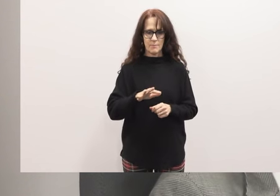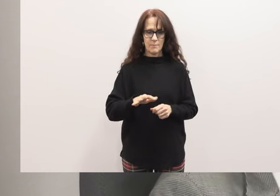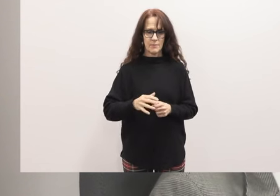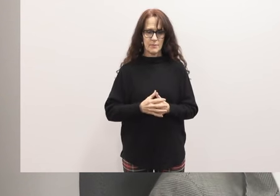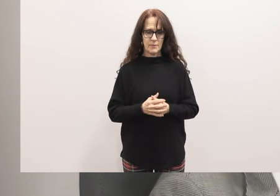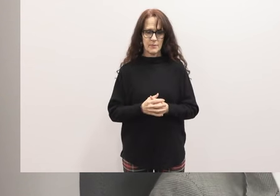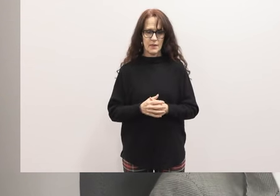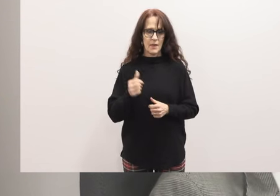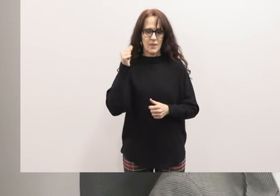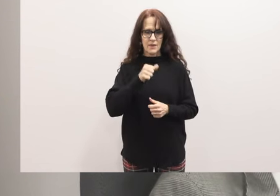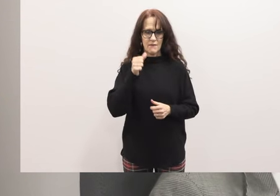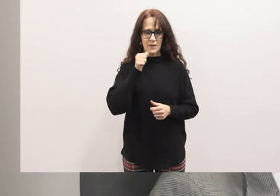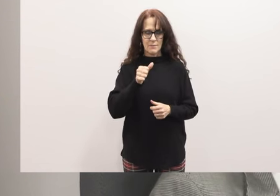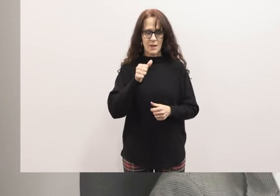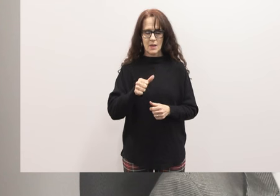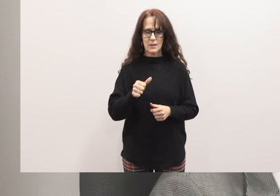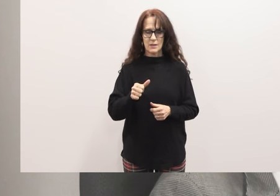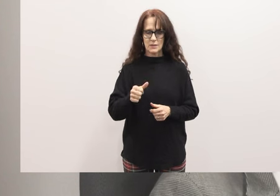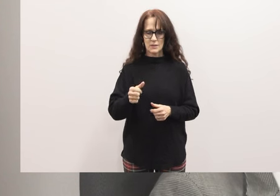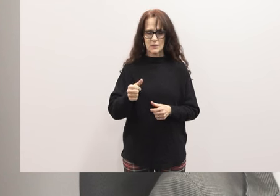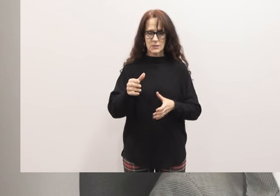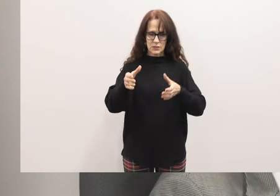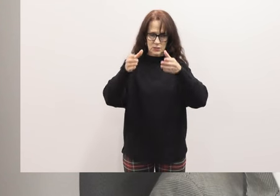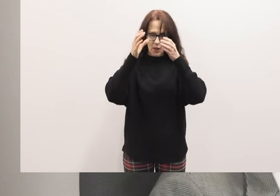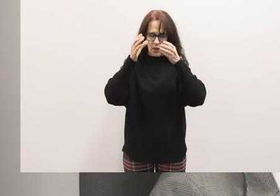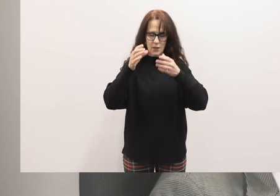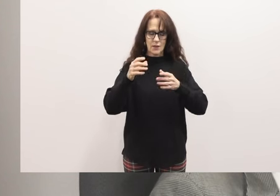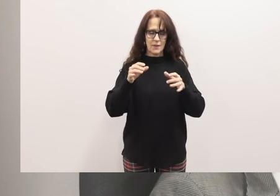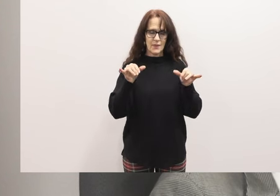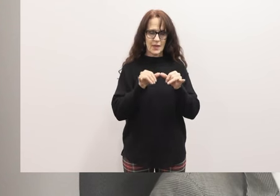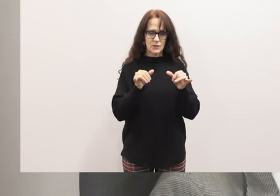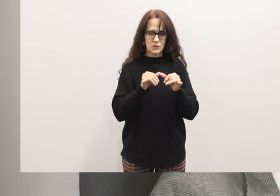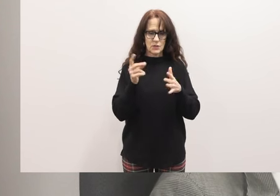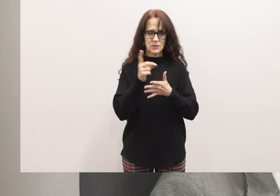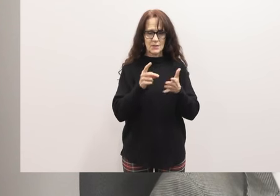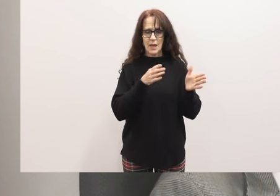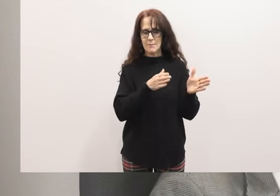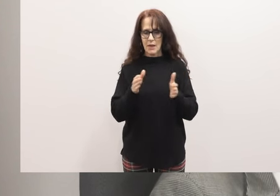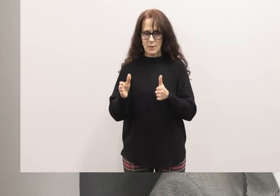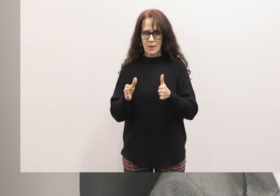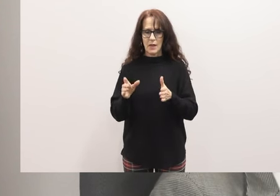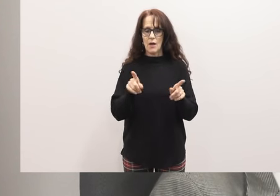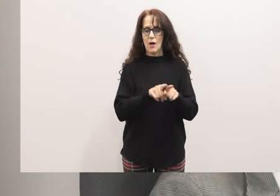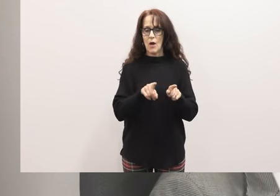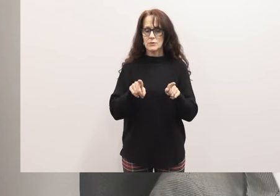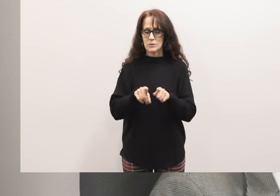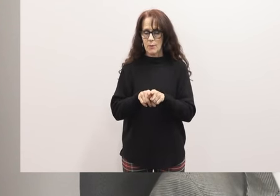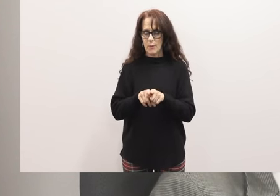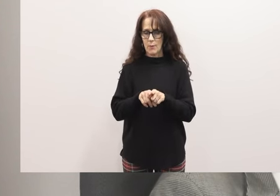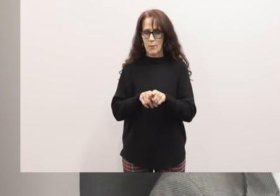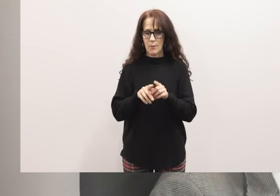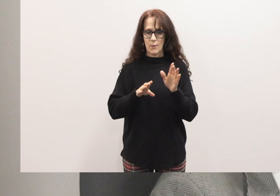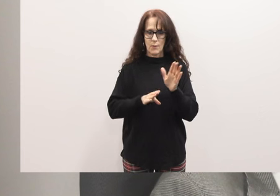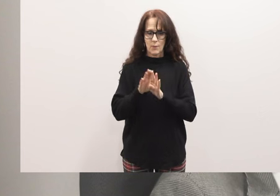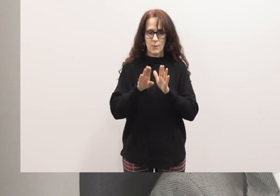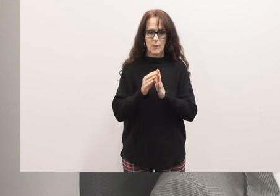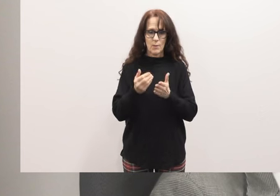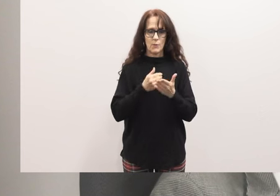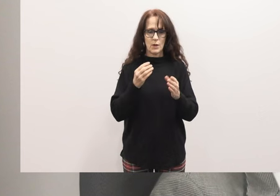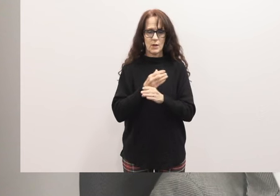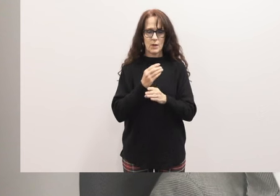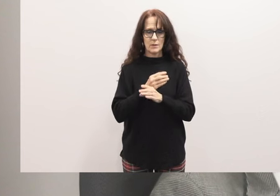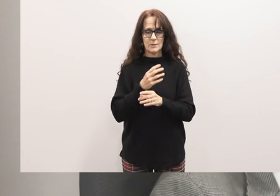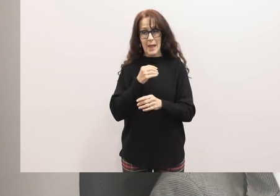the female scholars from Cabrillo's engineering and design pathway, in addition to those excelling in pre-calculus